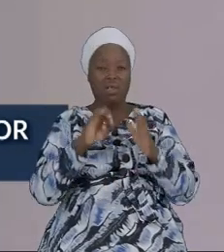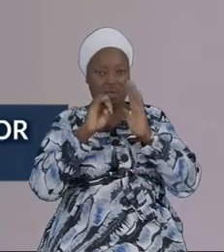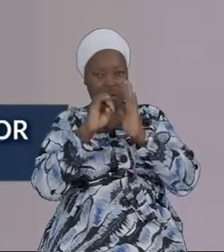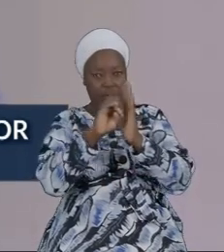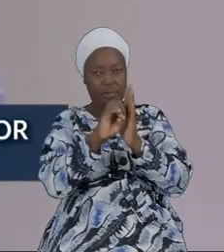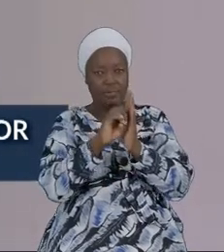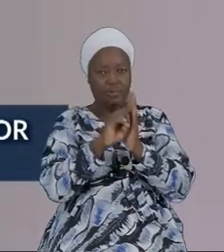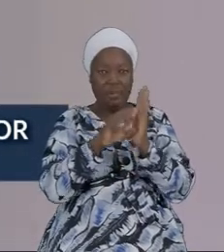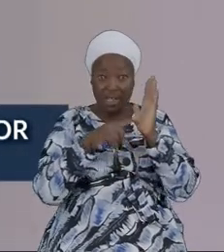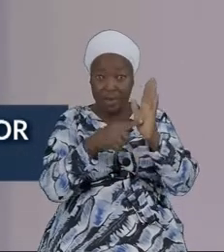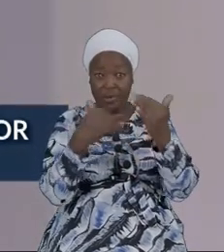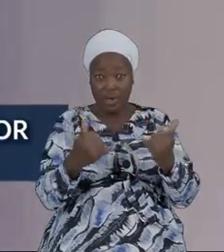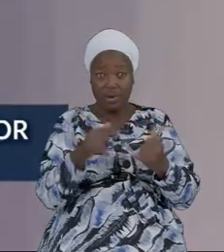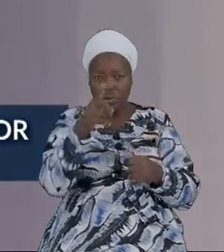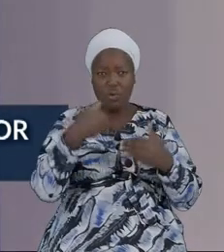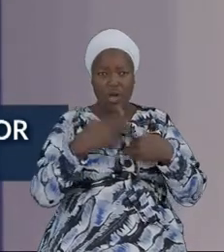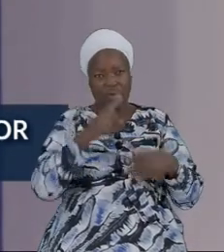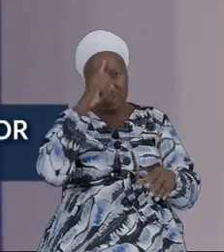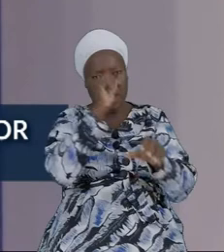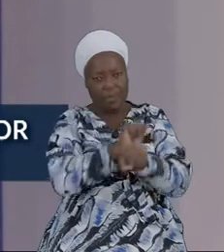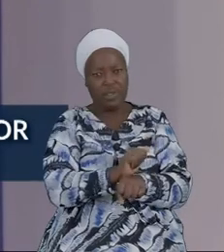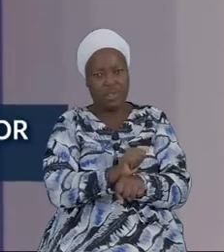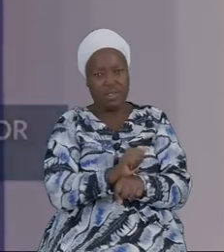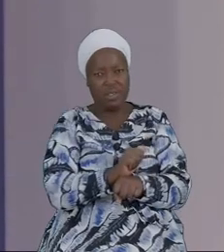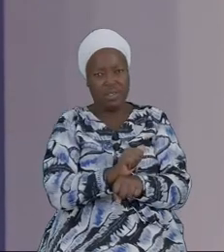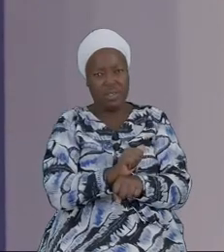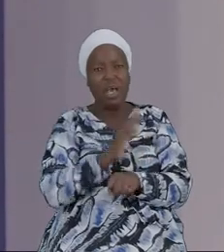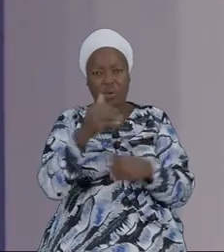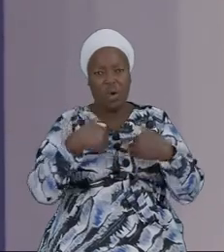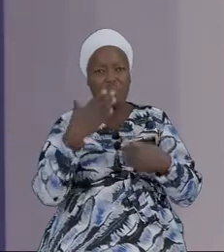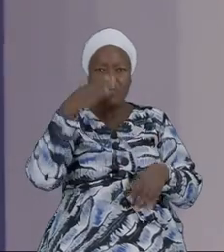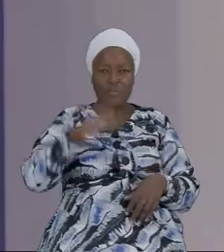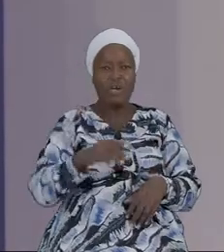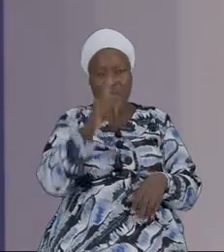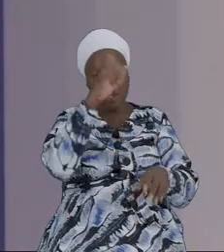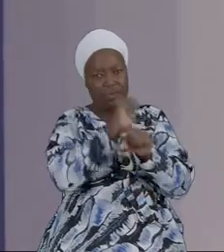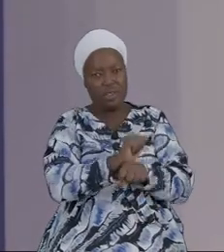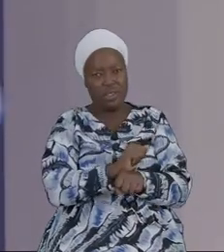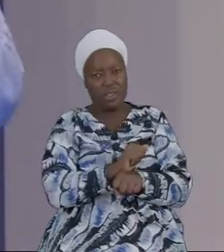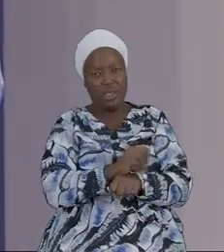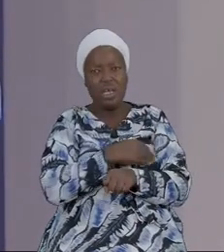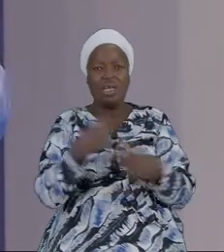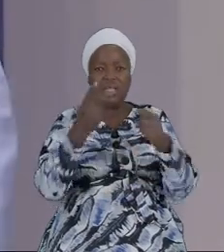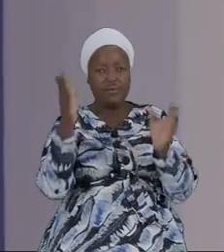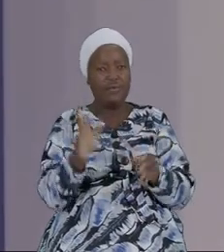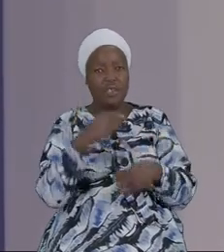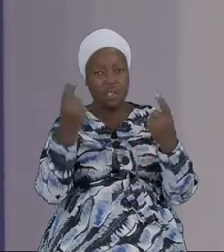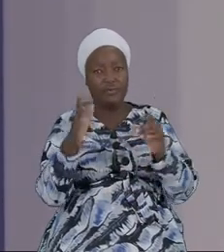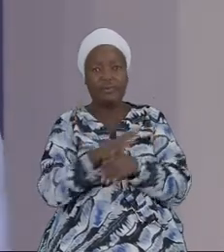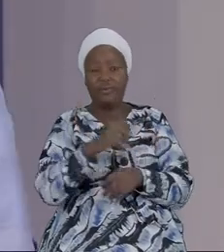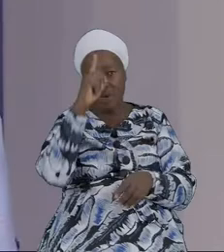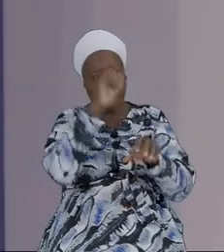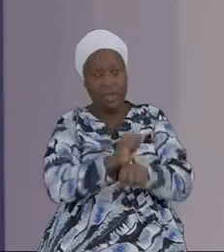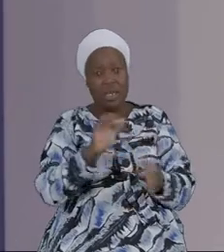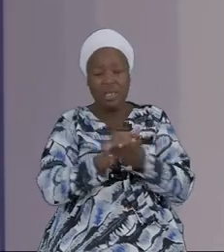example, you have a habit. You have an evil habit. a sinful habit you try to